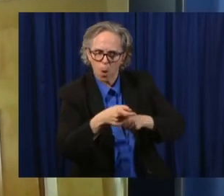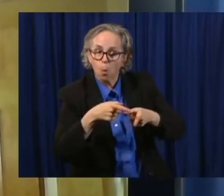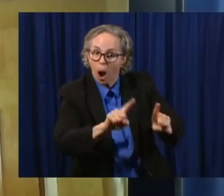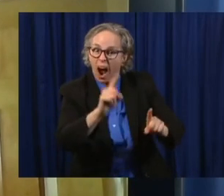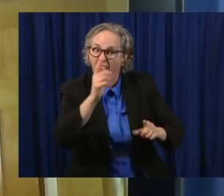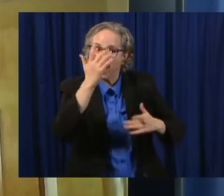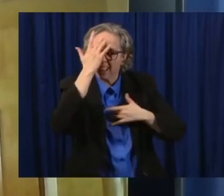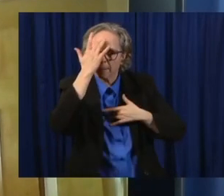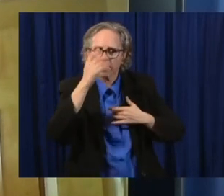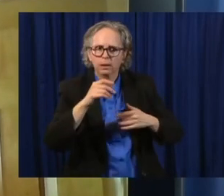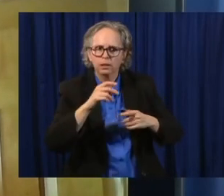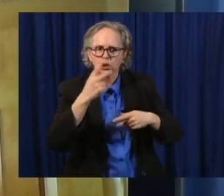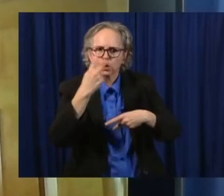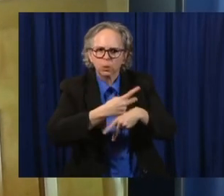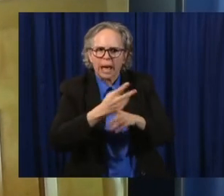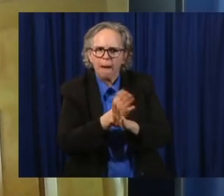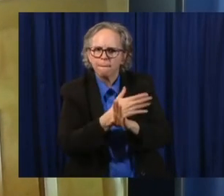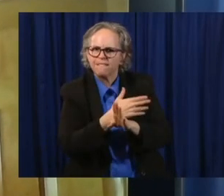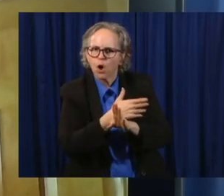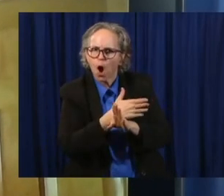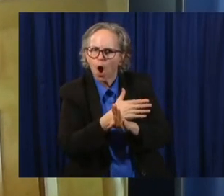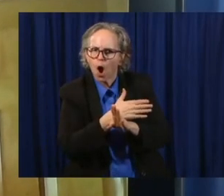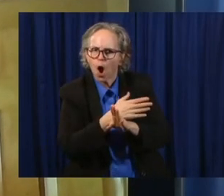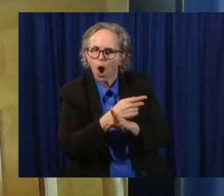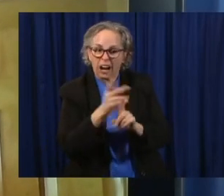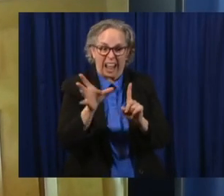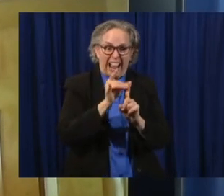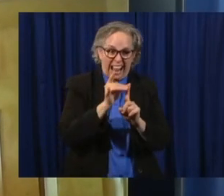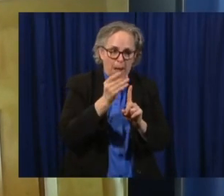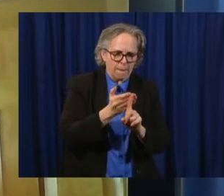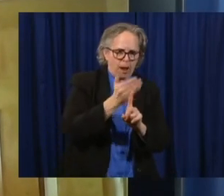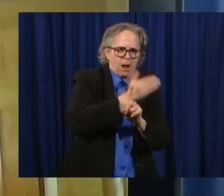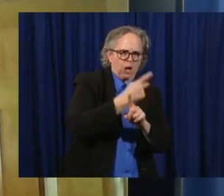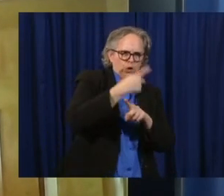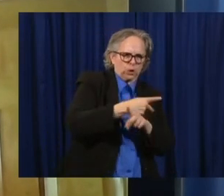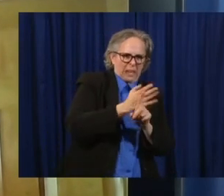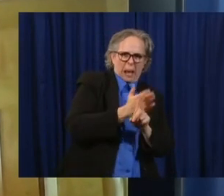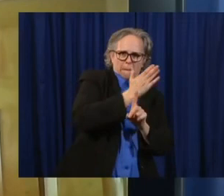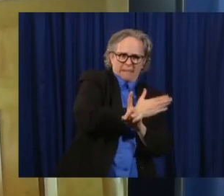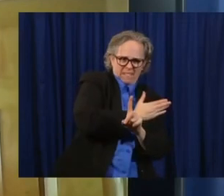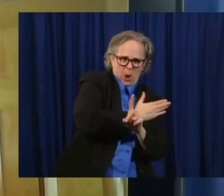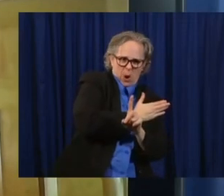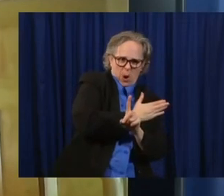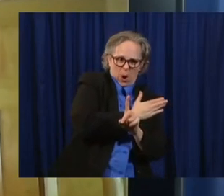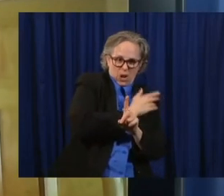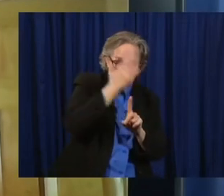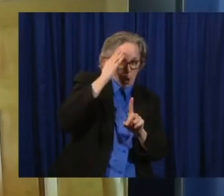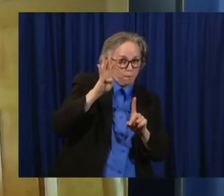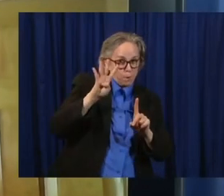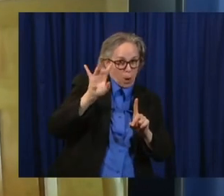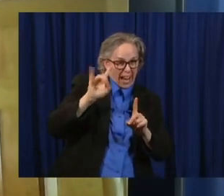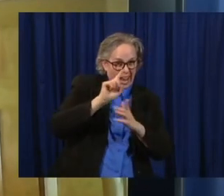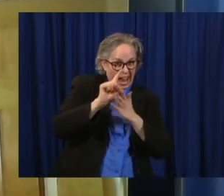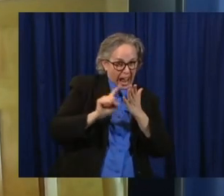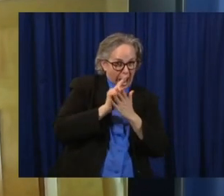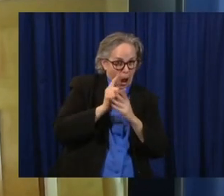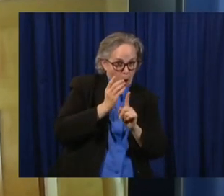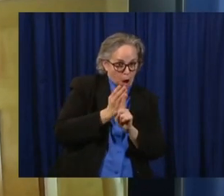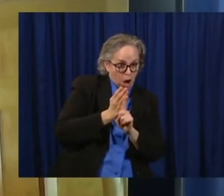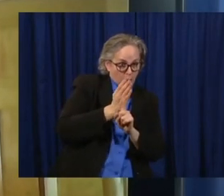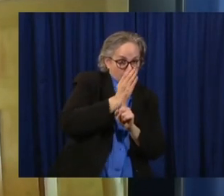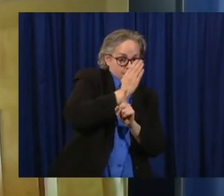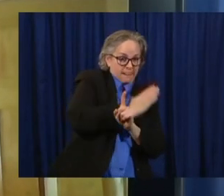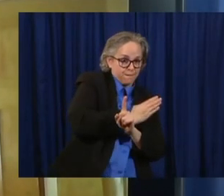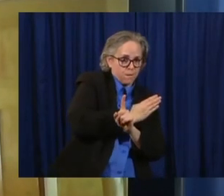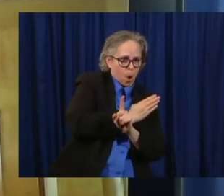he was ill. Because we know that people shed the virus for about 48 hours or so, up to 48 hours before they first